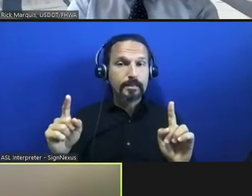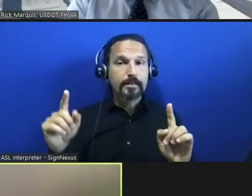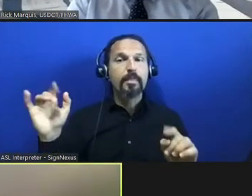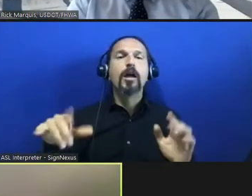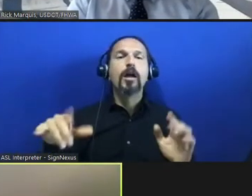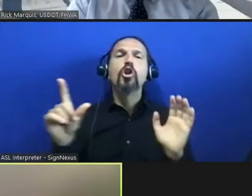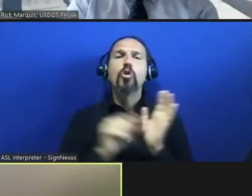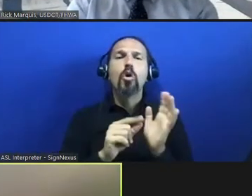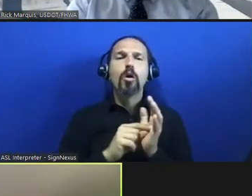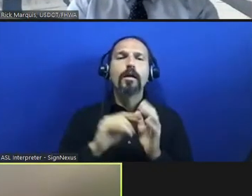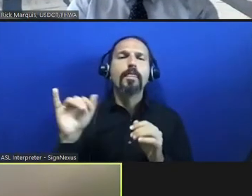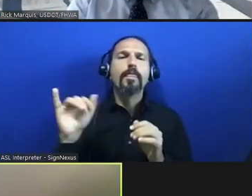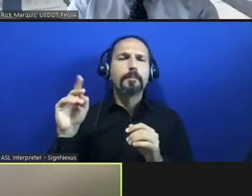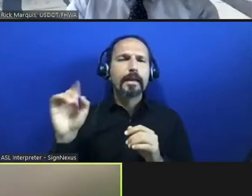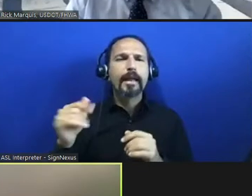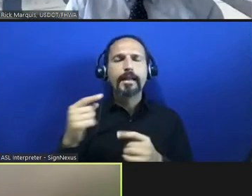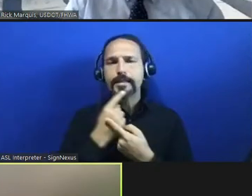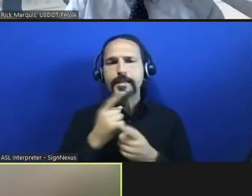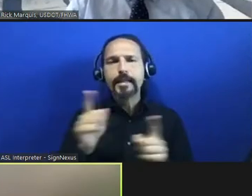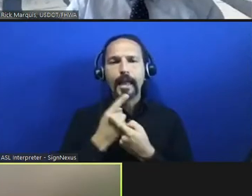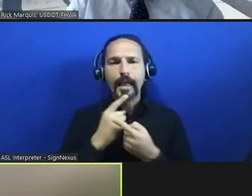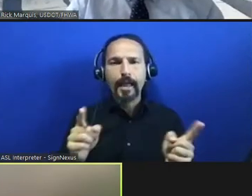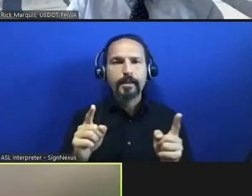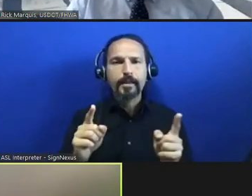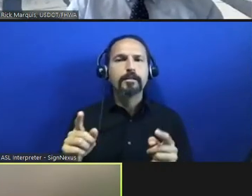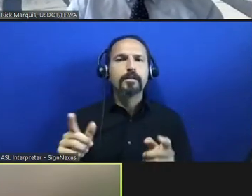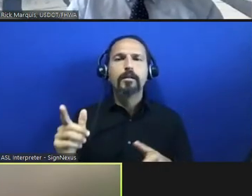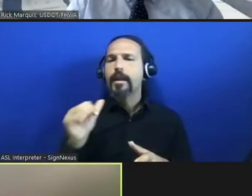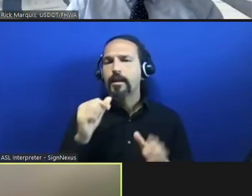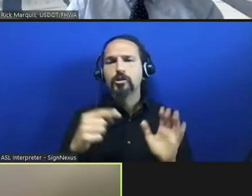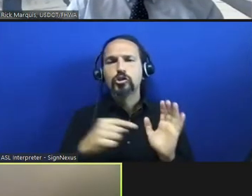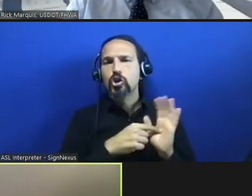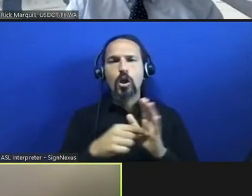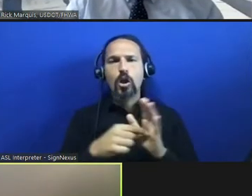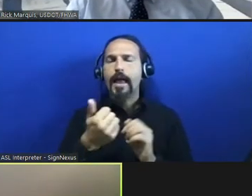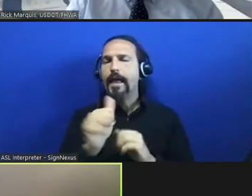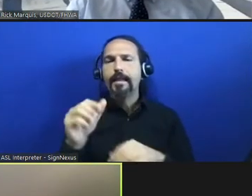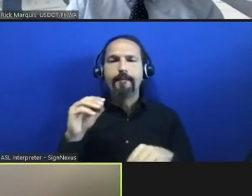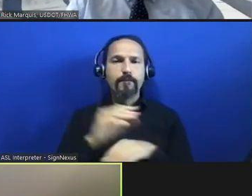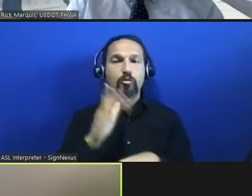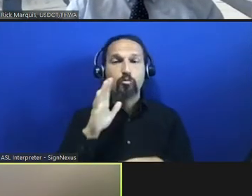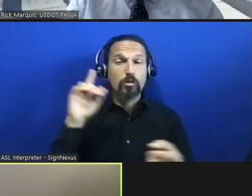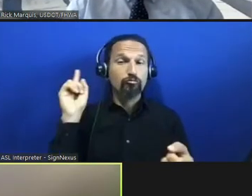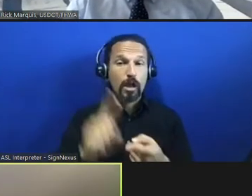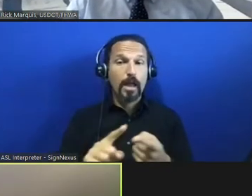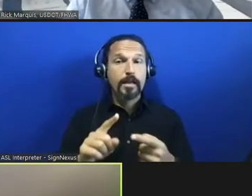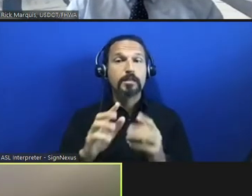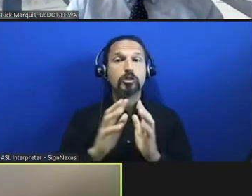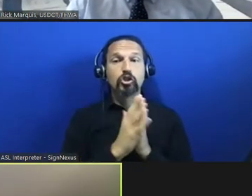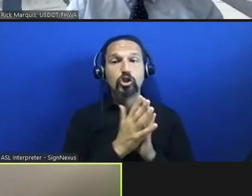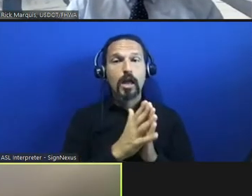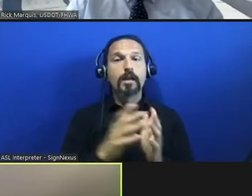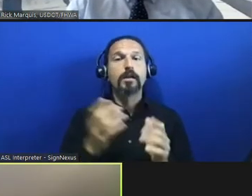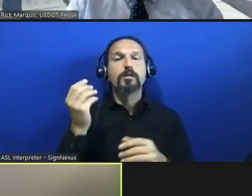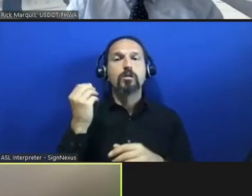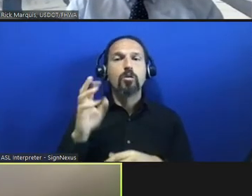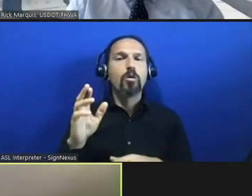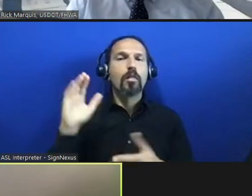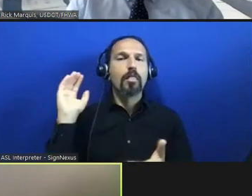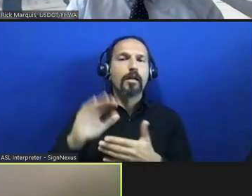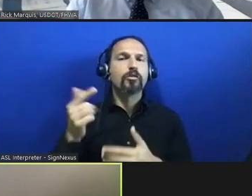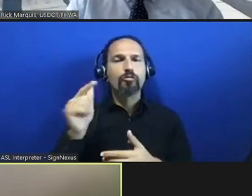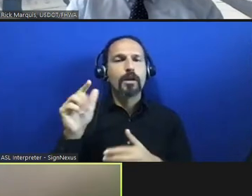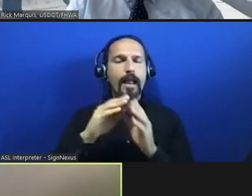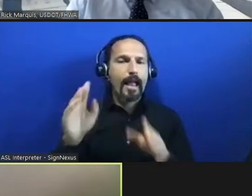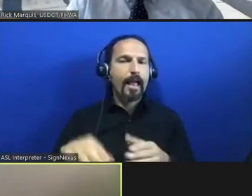the newspapers and the media have been saying that it does not show any effect that there's going to reduce congestion it's going to reduce Greenhouse emissions